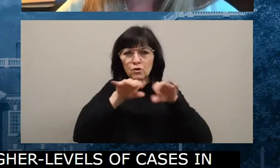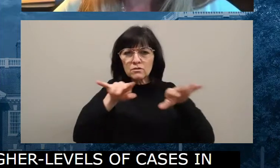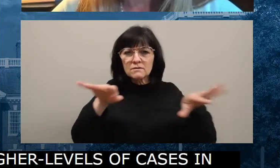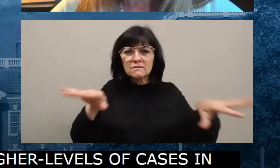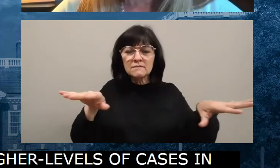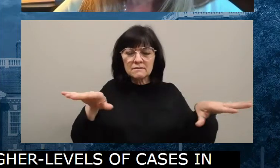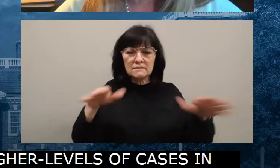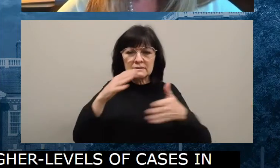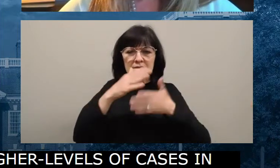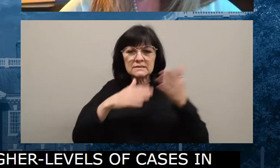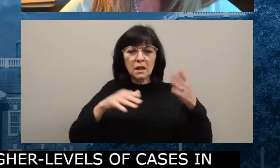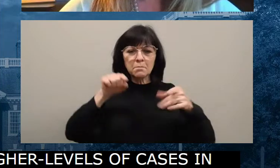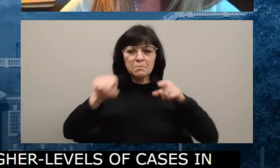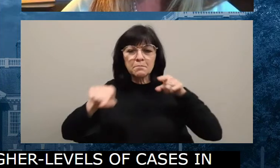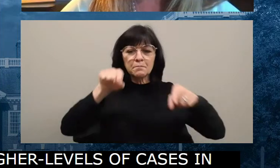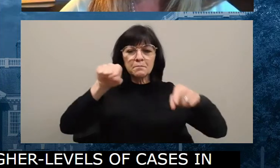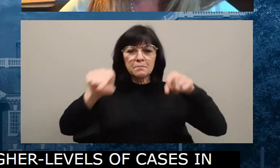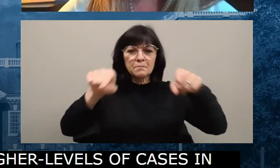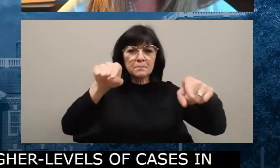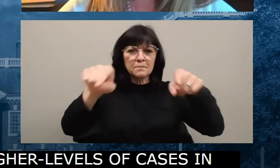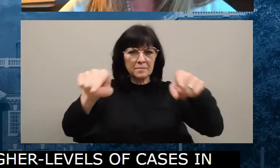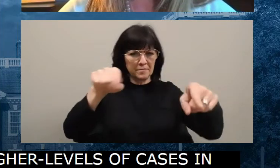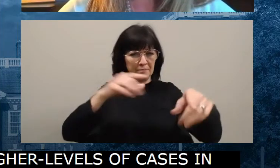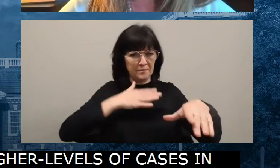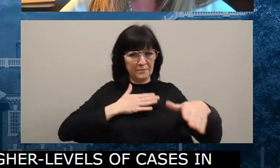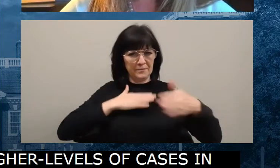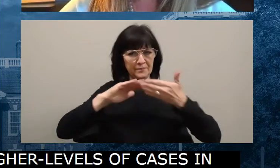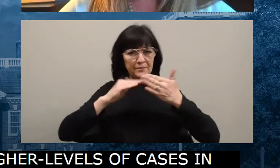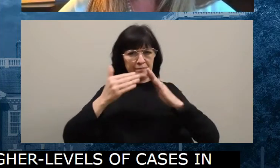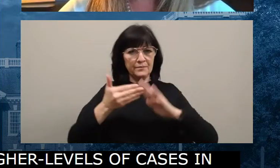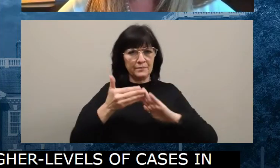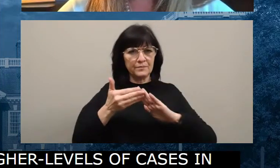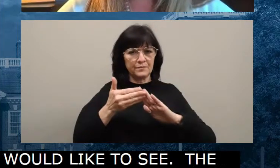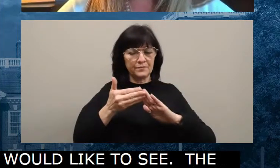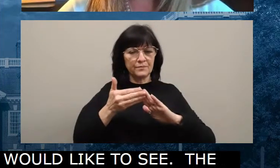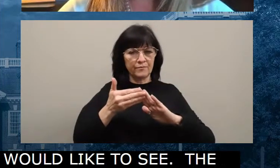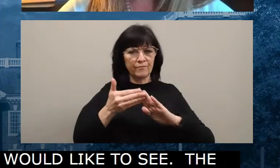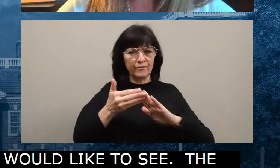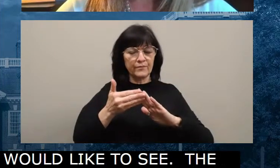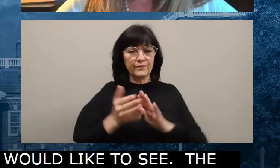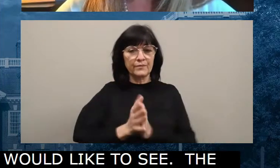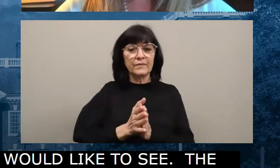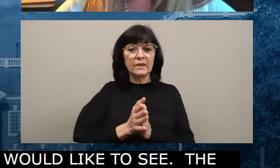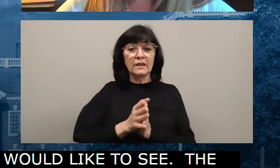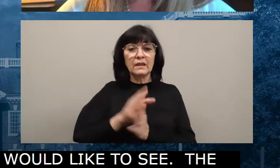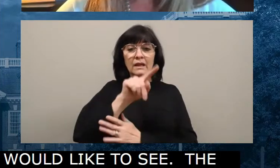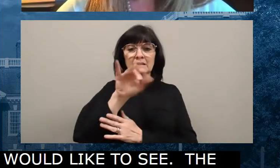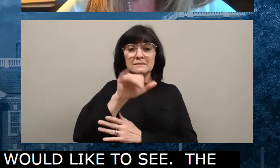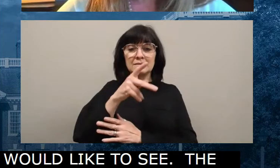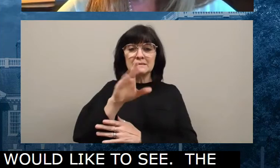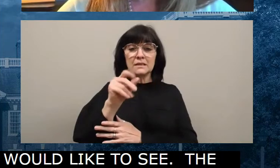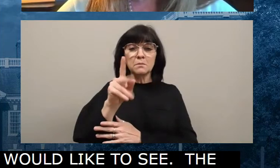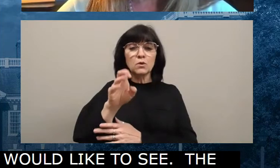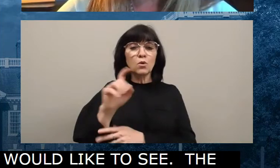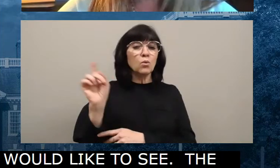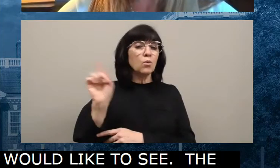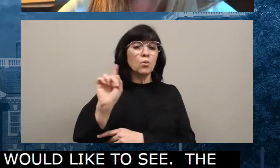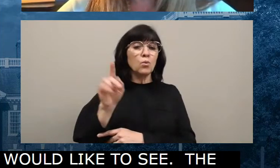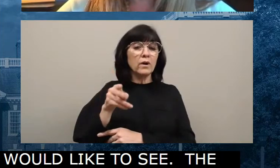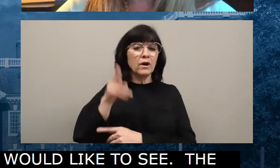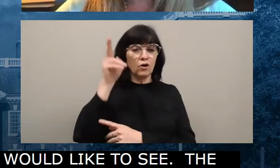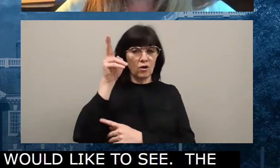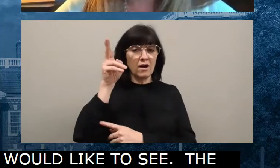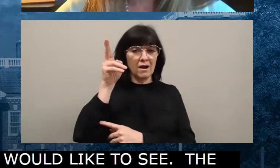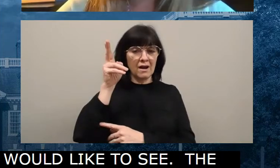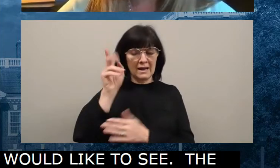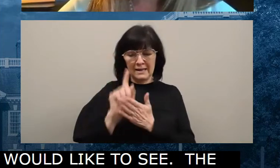see. The zip codes that meet our criteria for areas of concern spiked dramatically last